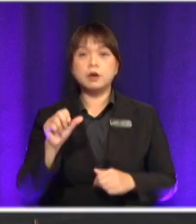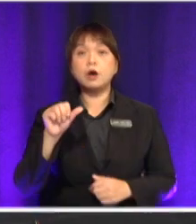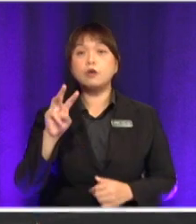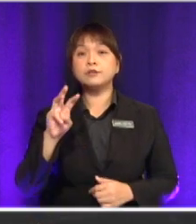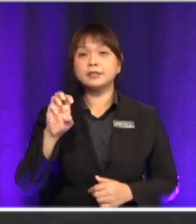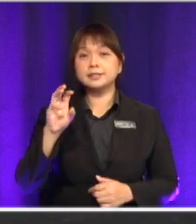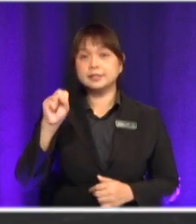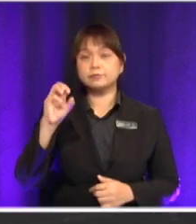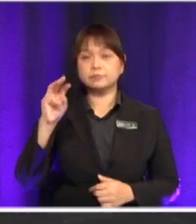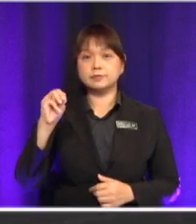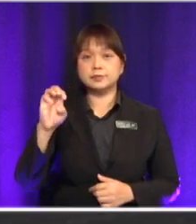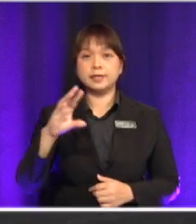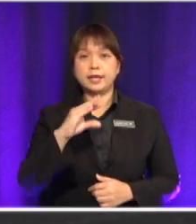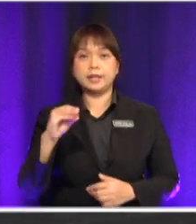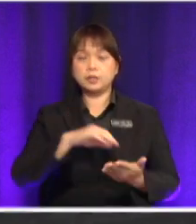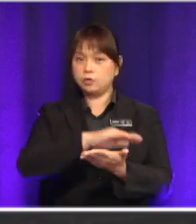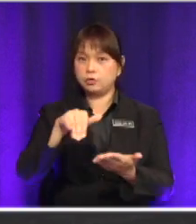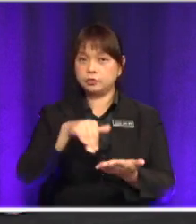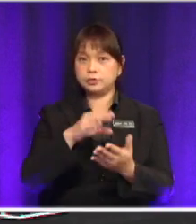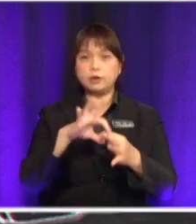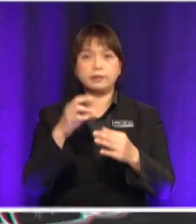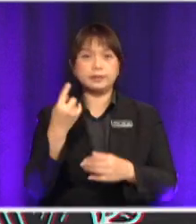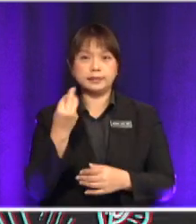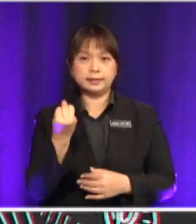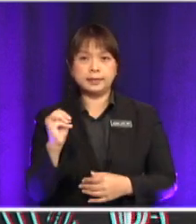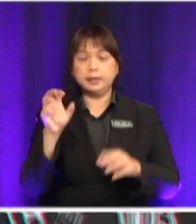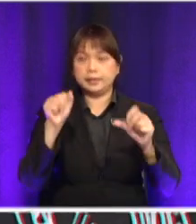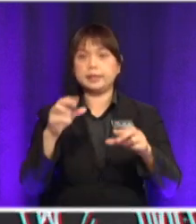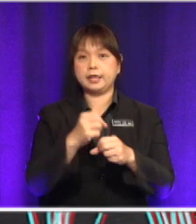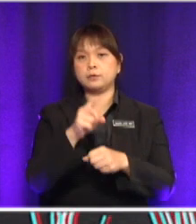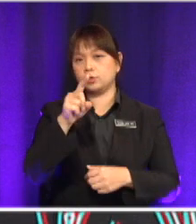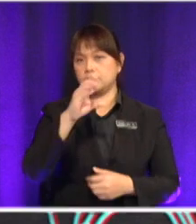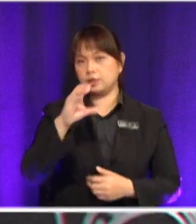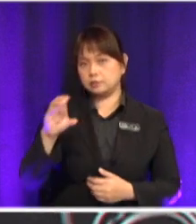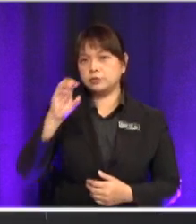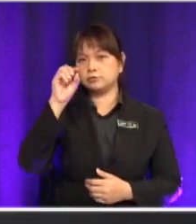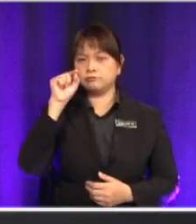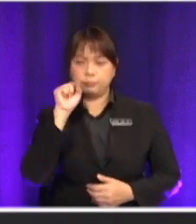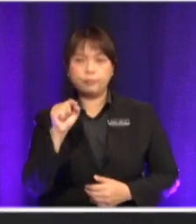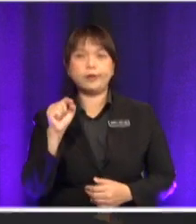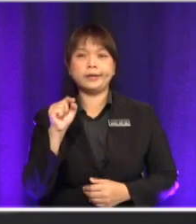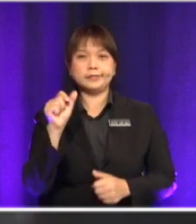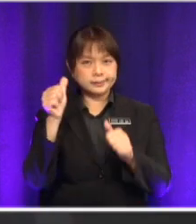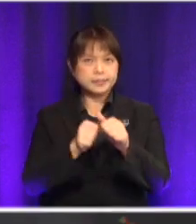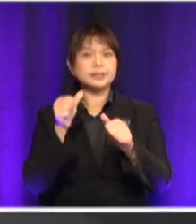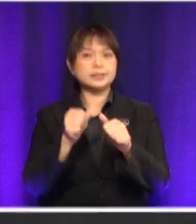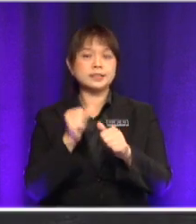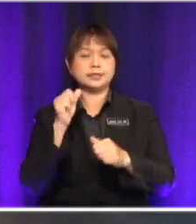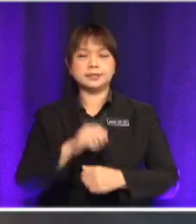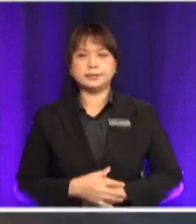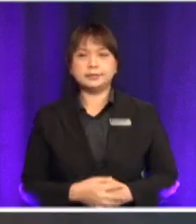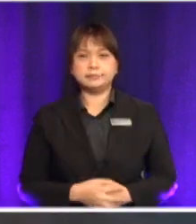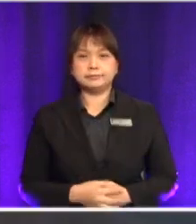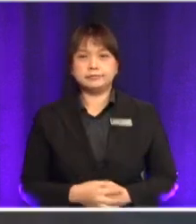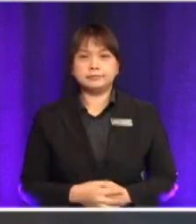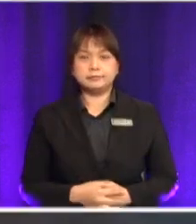them 100 points each, which they can redeem at the end of the year for some goodies. There's some waiting time there,